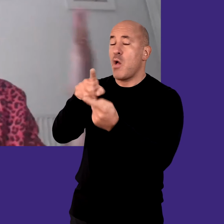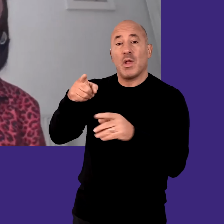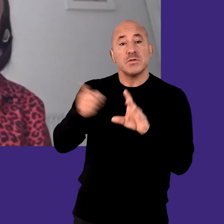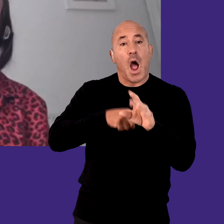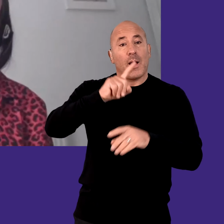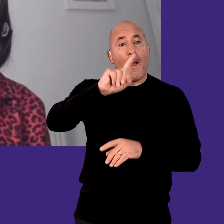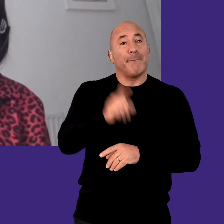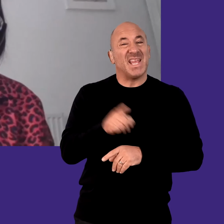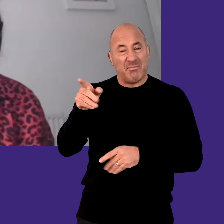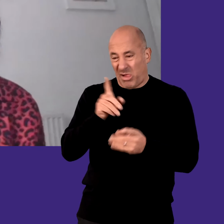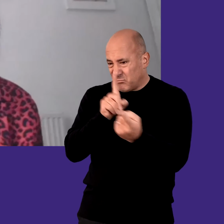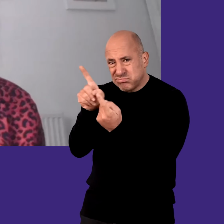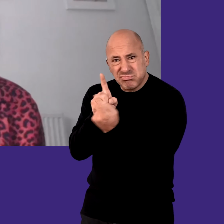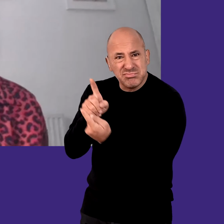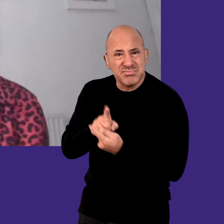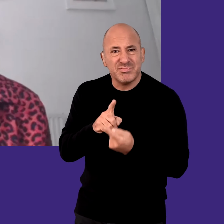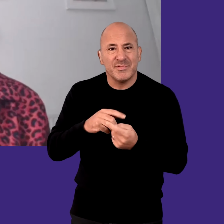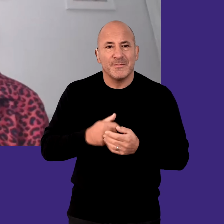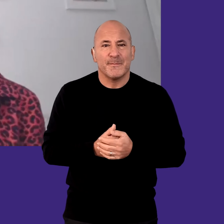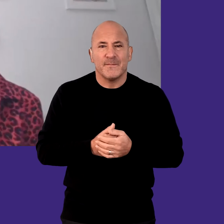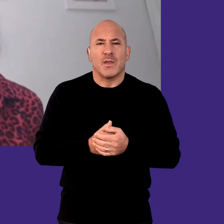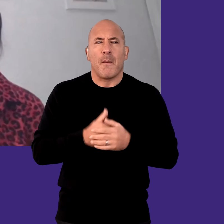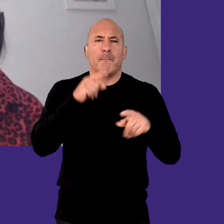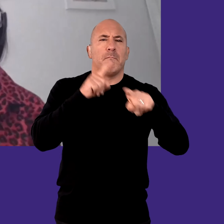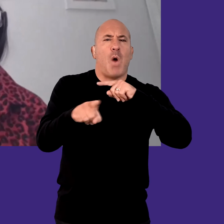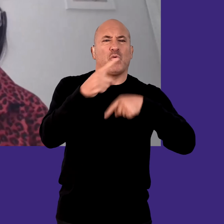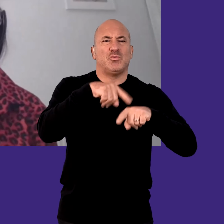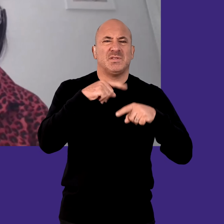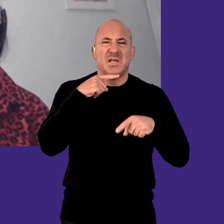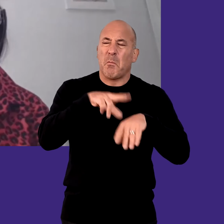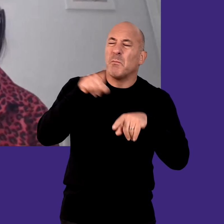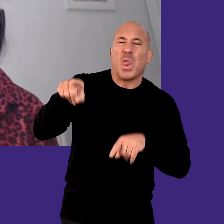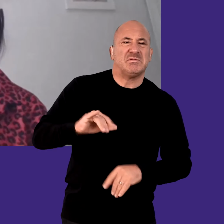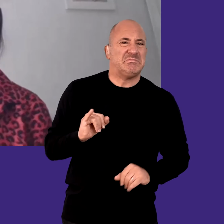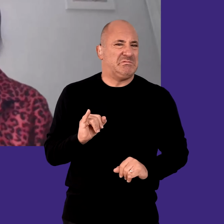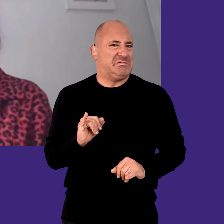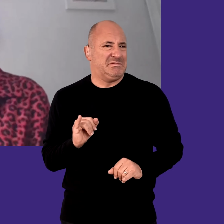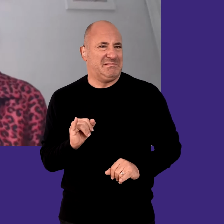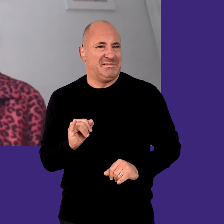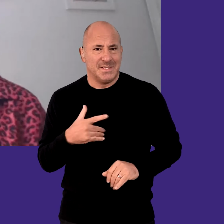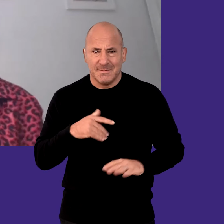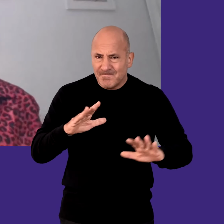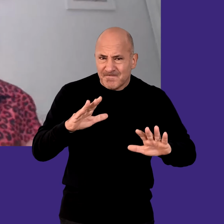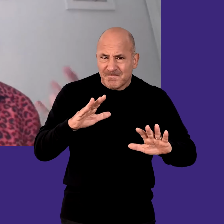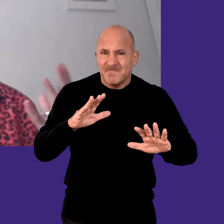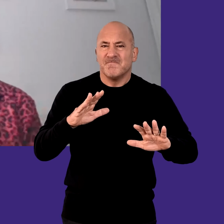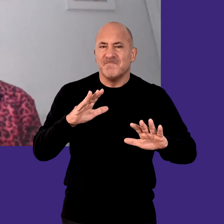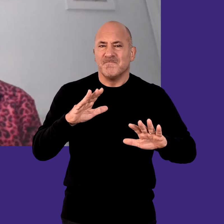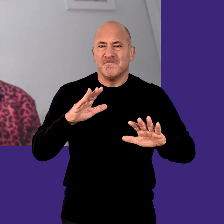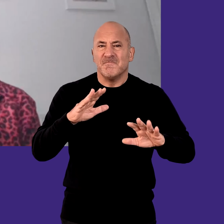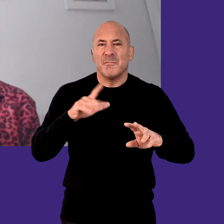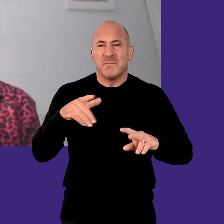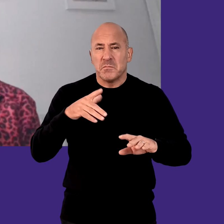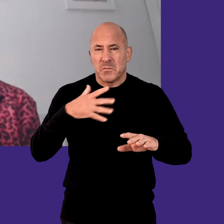as I said, equally, he spent time with young people, mostly who had had negative experiences of the police in Coventry, and was able to build